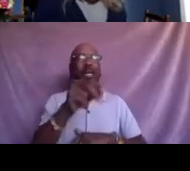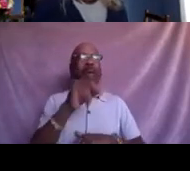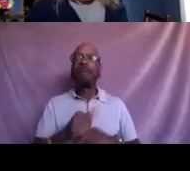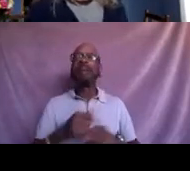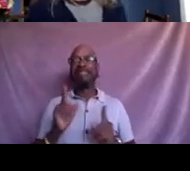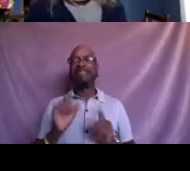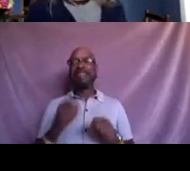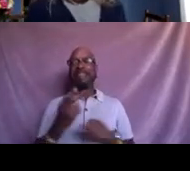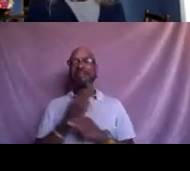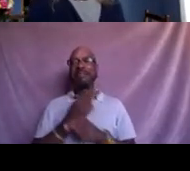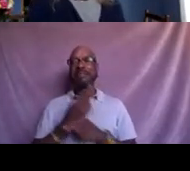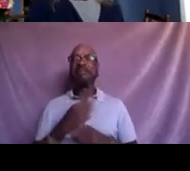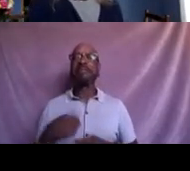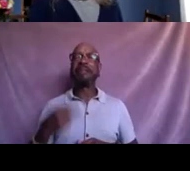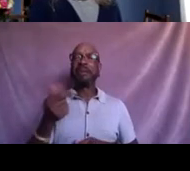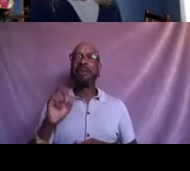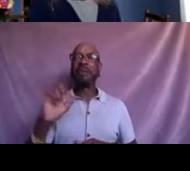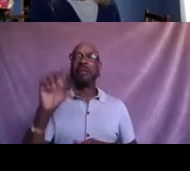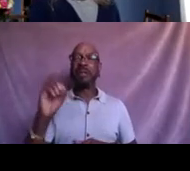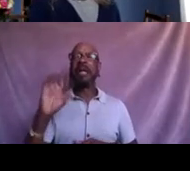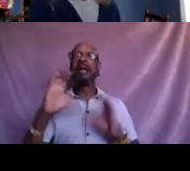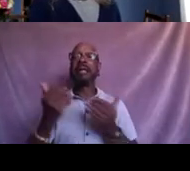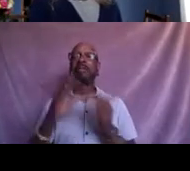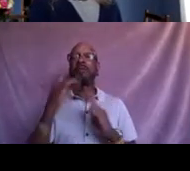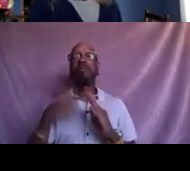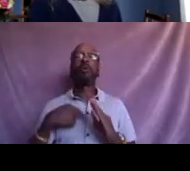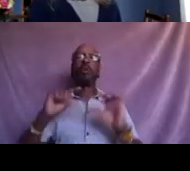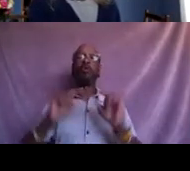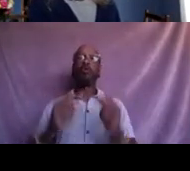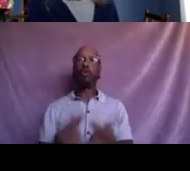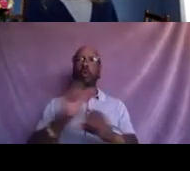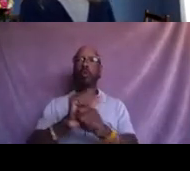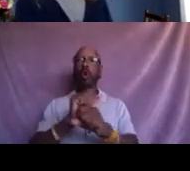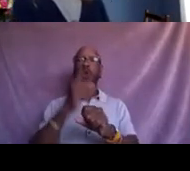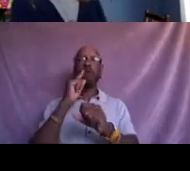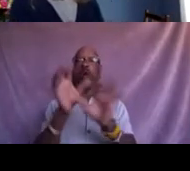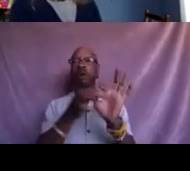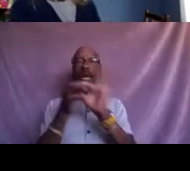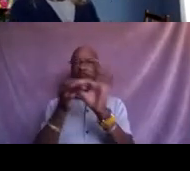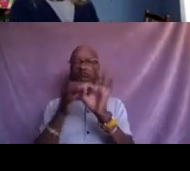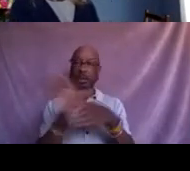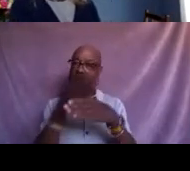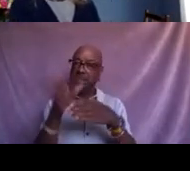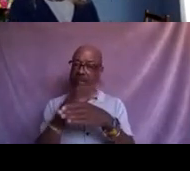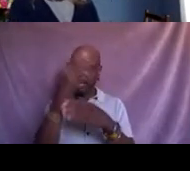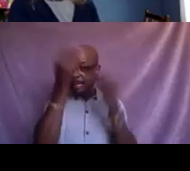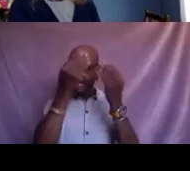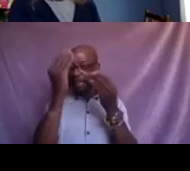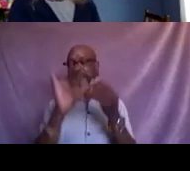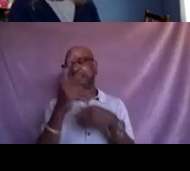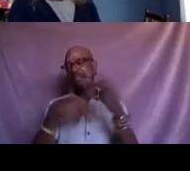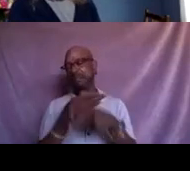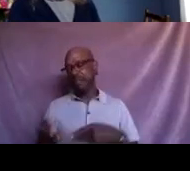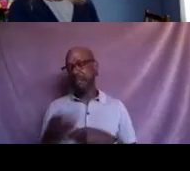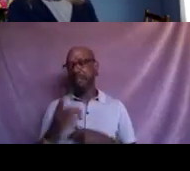can use Google Classroom for group work and for collaboration and create critical thinking and things like that. So you really want to kind of